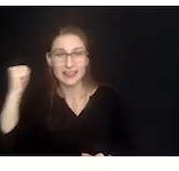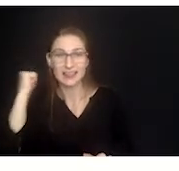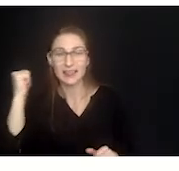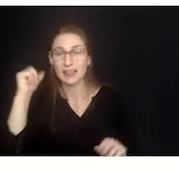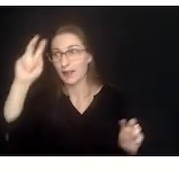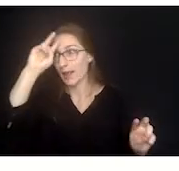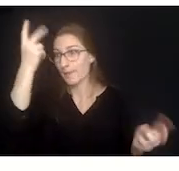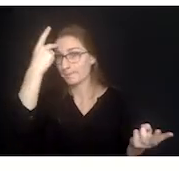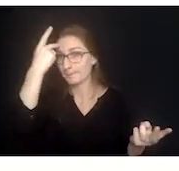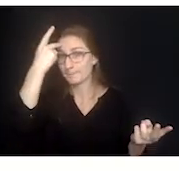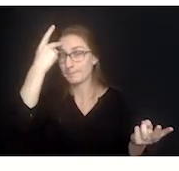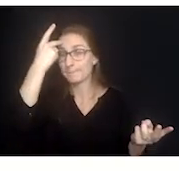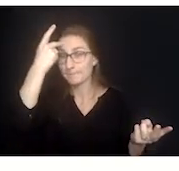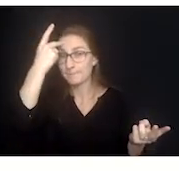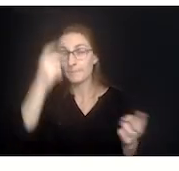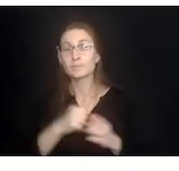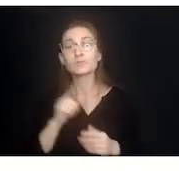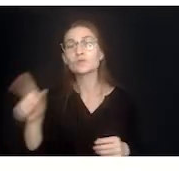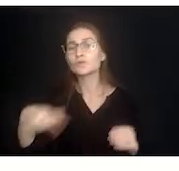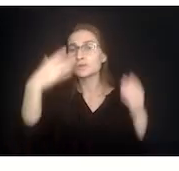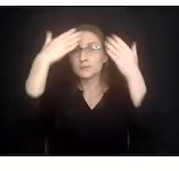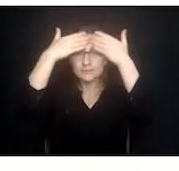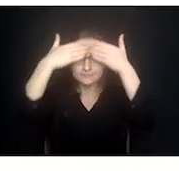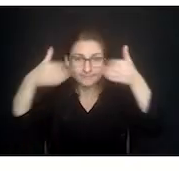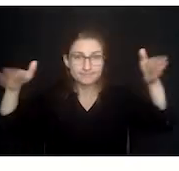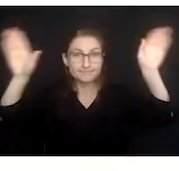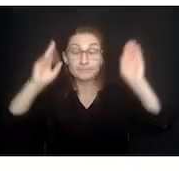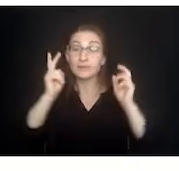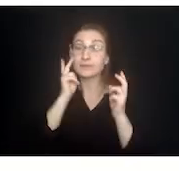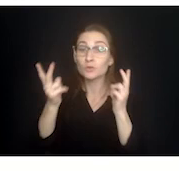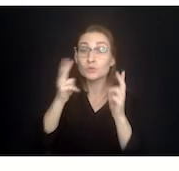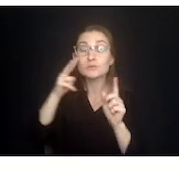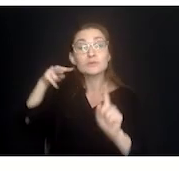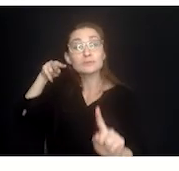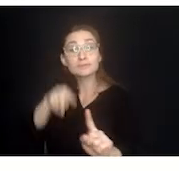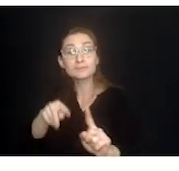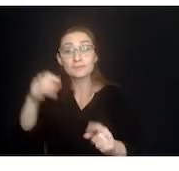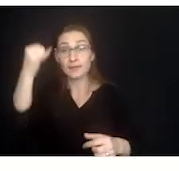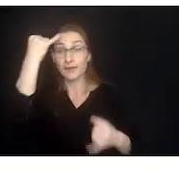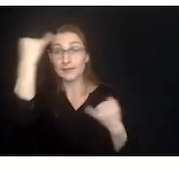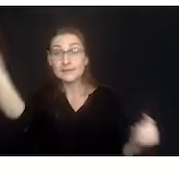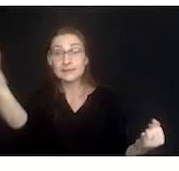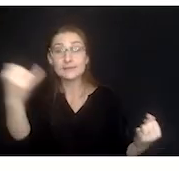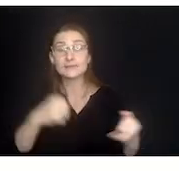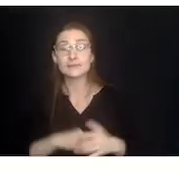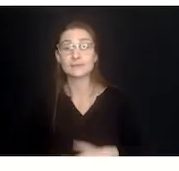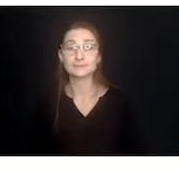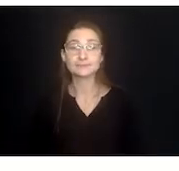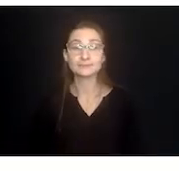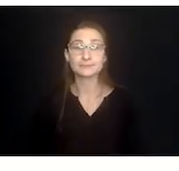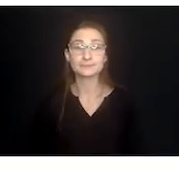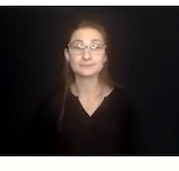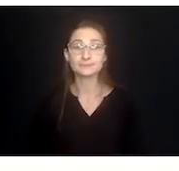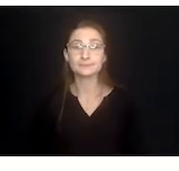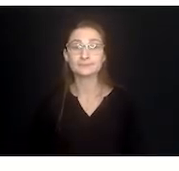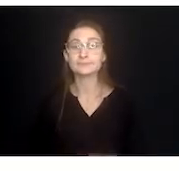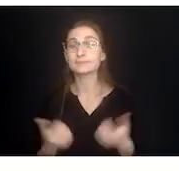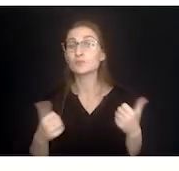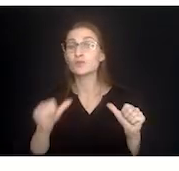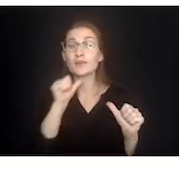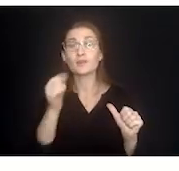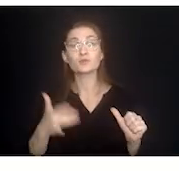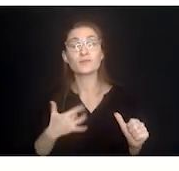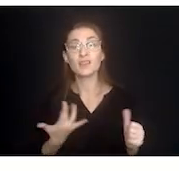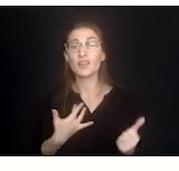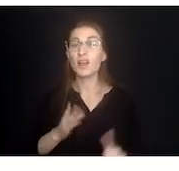achieve a task or learn a new skill, you proceed with that thinking. Just try to maintain an open mind on views and ideas for how to get your child